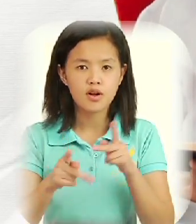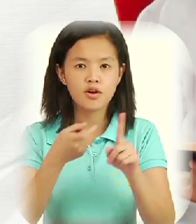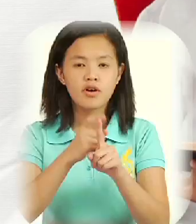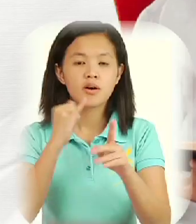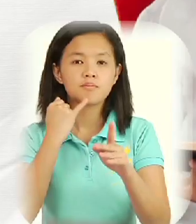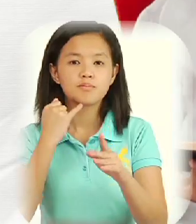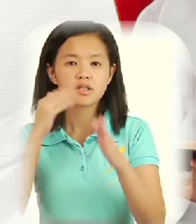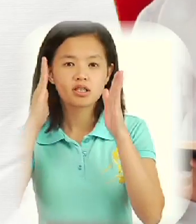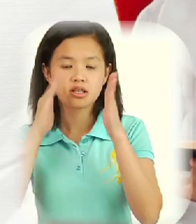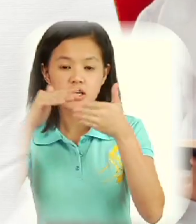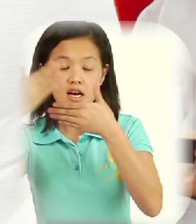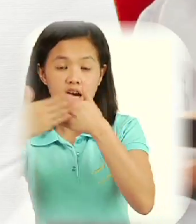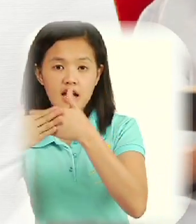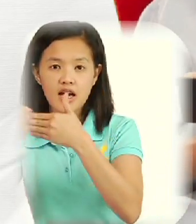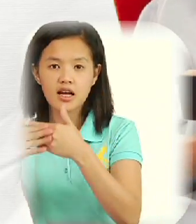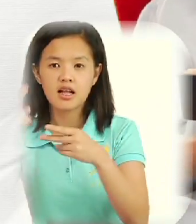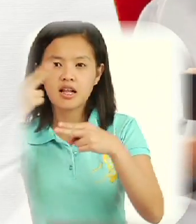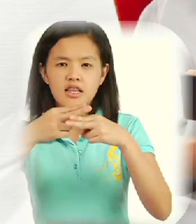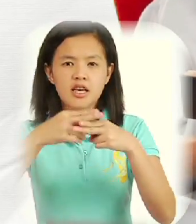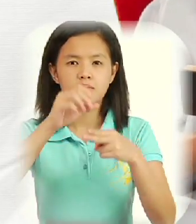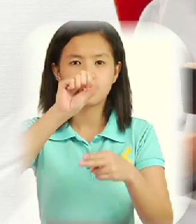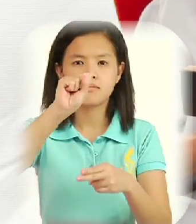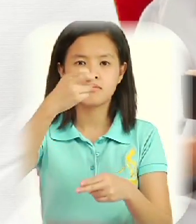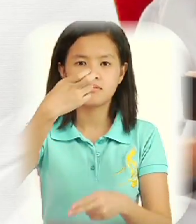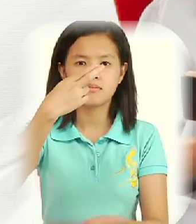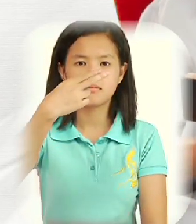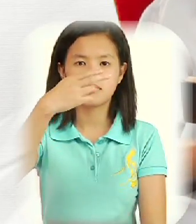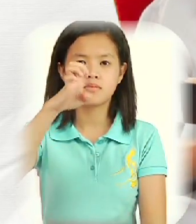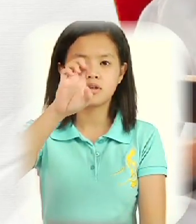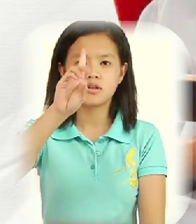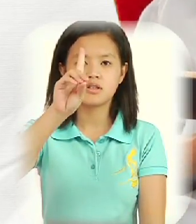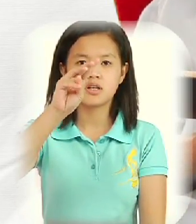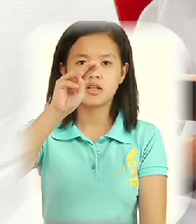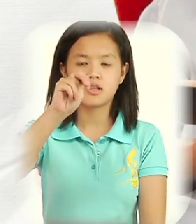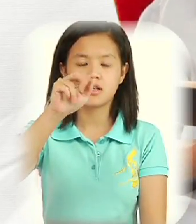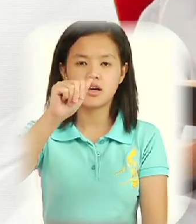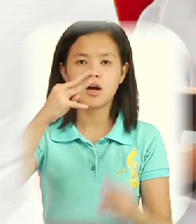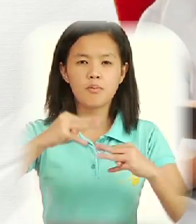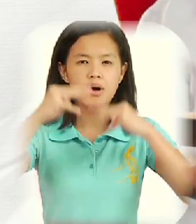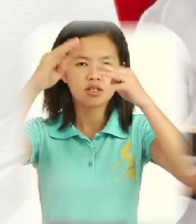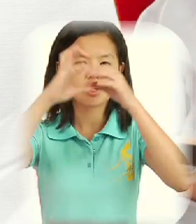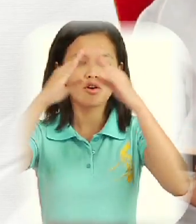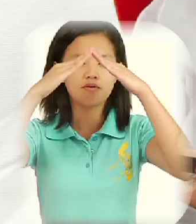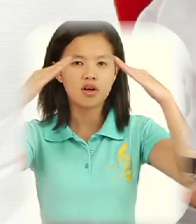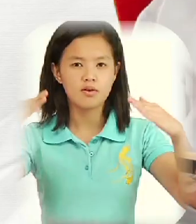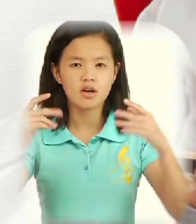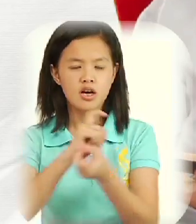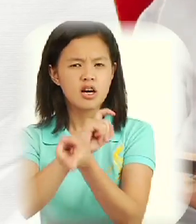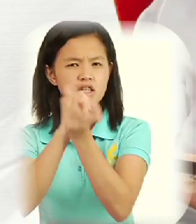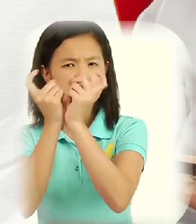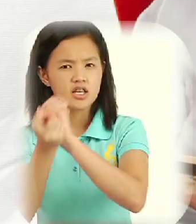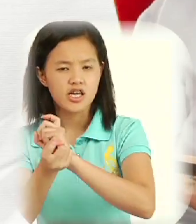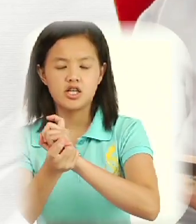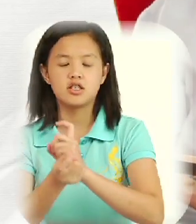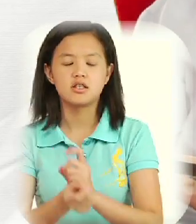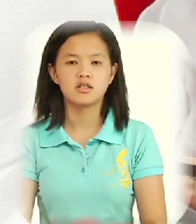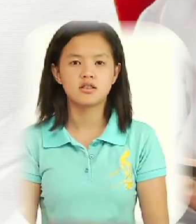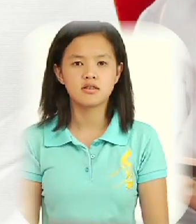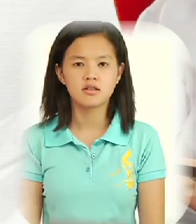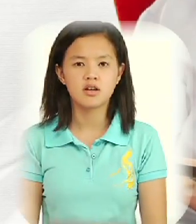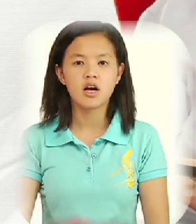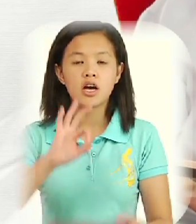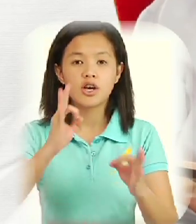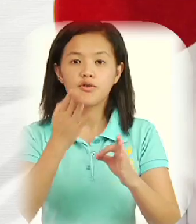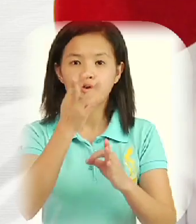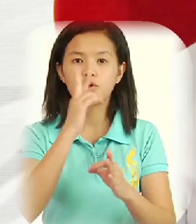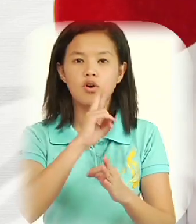people, Israel, named Shebna, master of the house, who will be replaced. Oh my